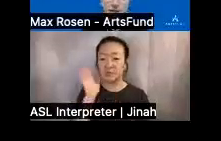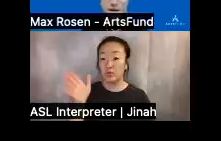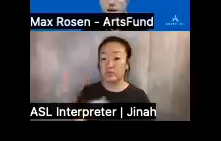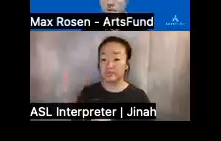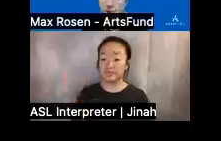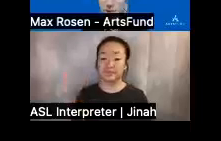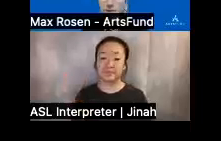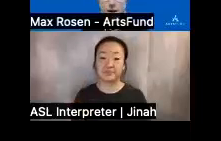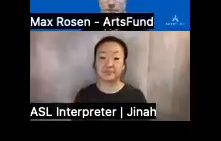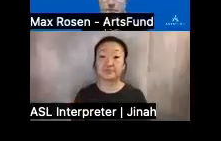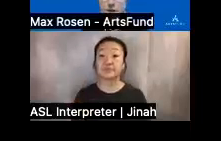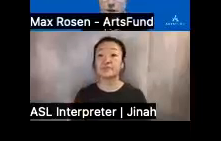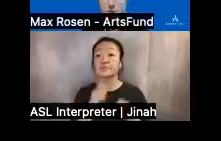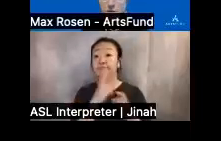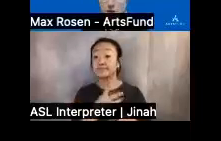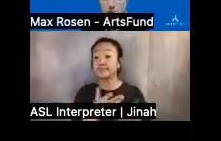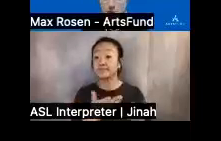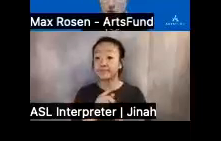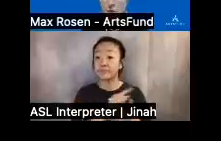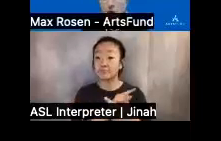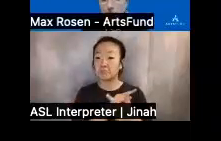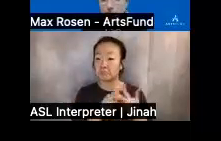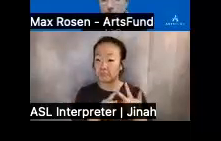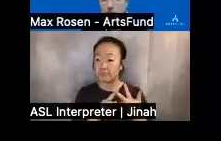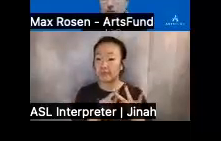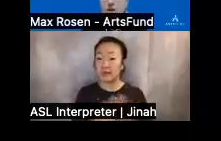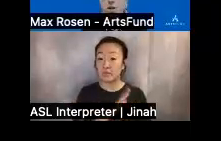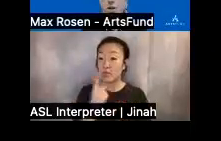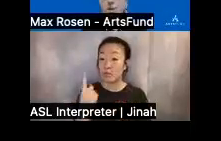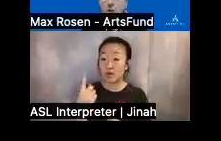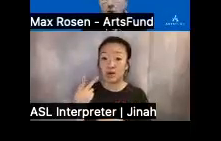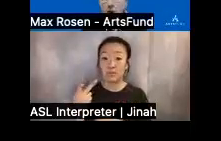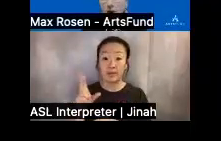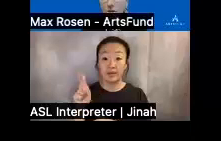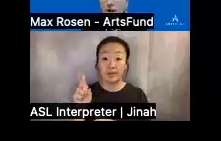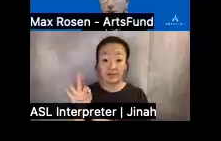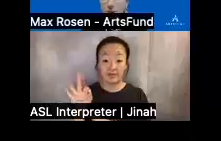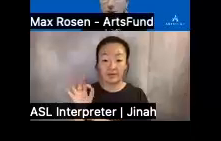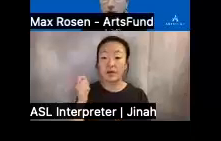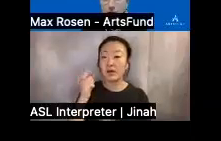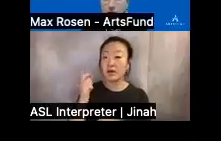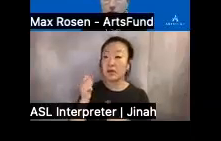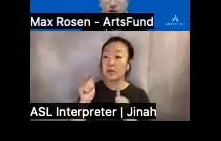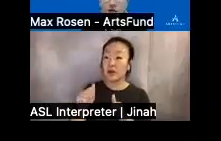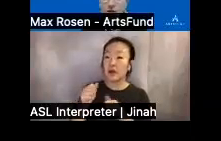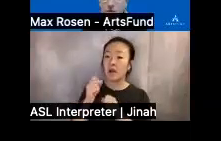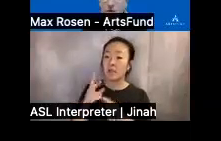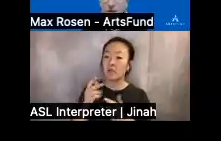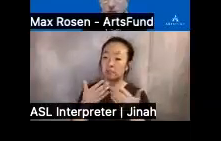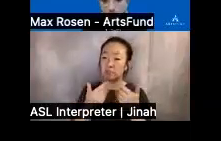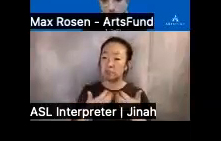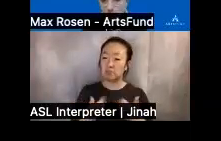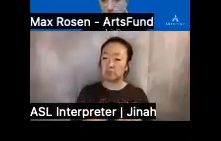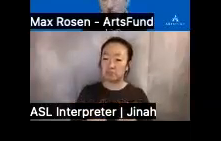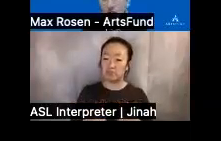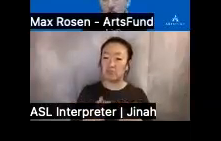Then can upload those 3 documents as one PDF, or you may upload each document, the